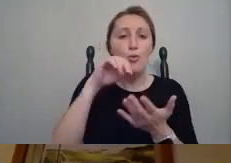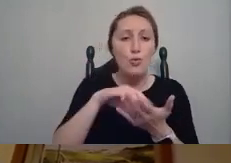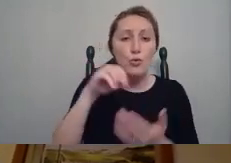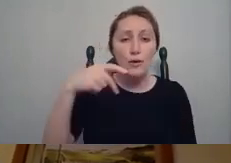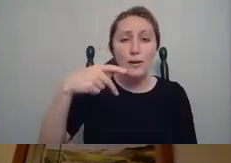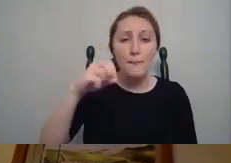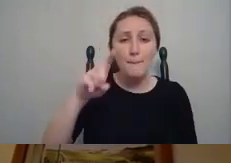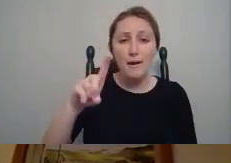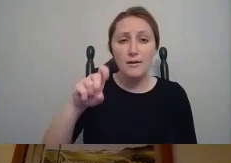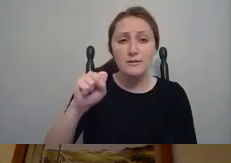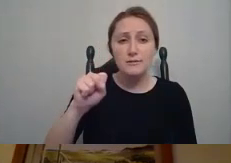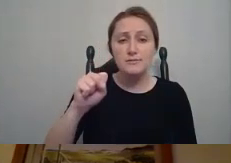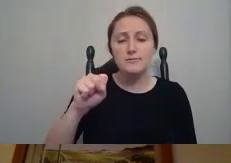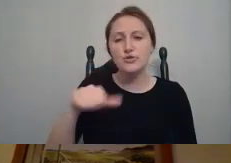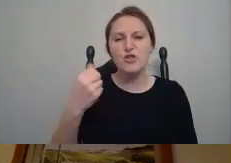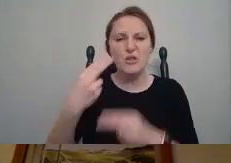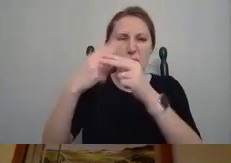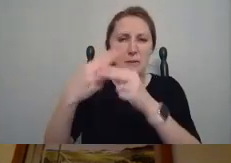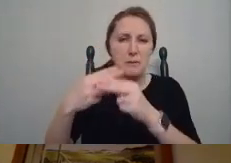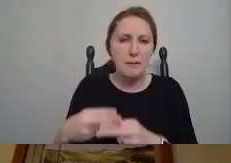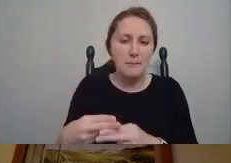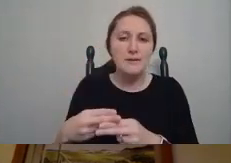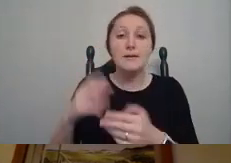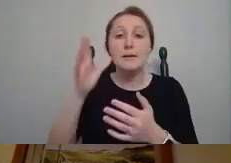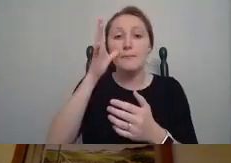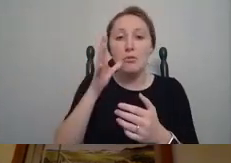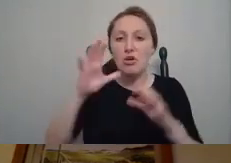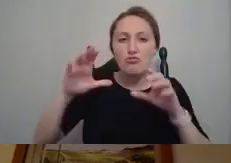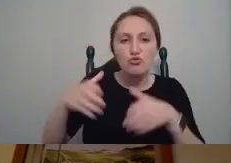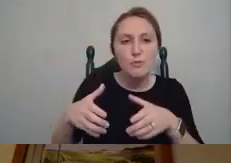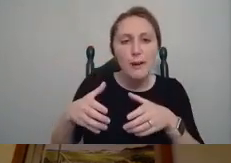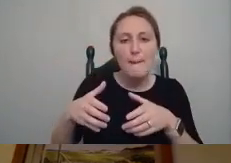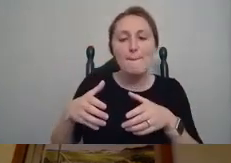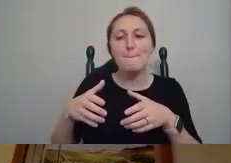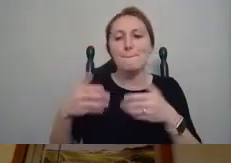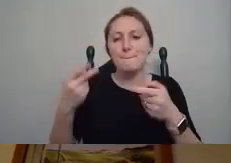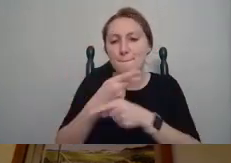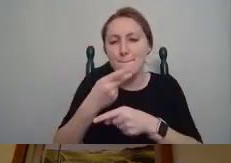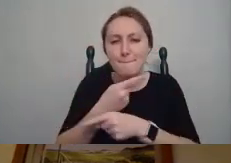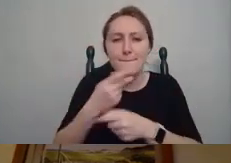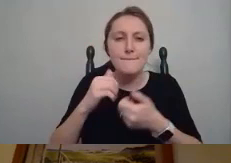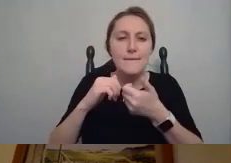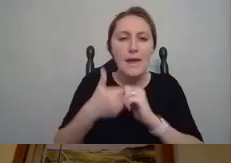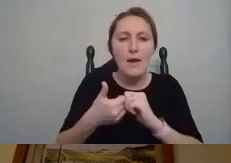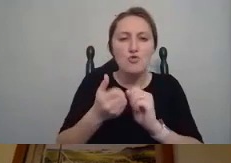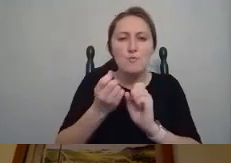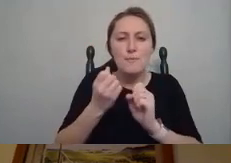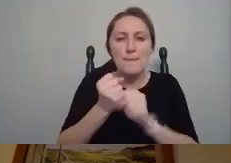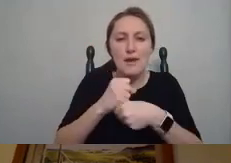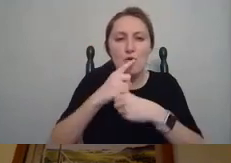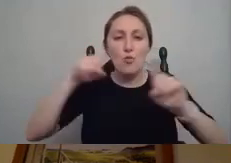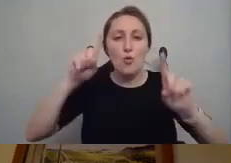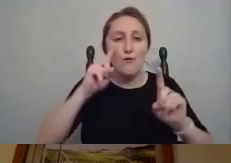other names for it, that parents are kind of grouping up and figuring out ways to just make it work for their family.